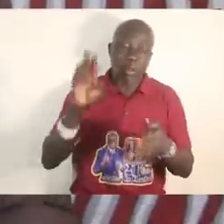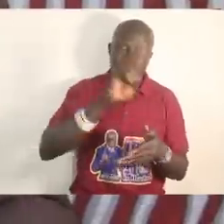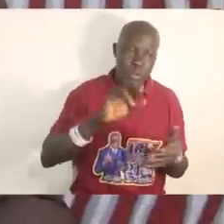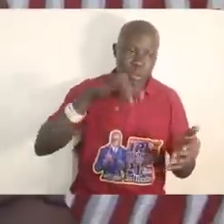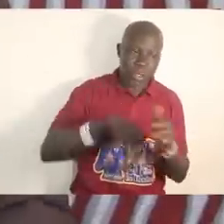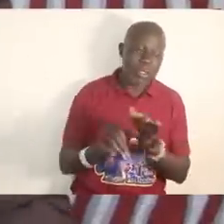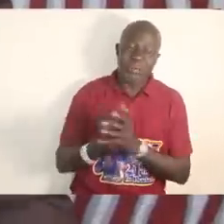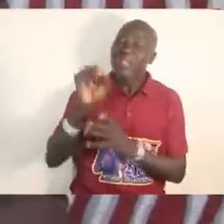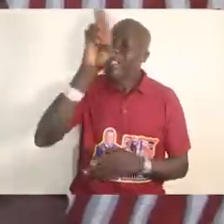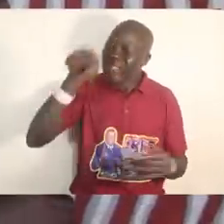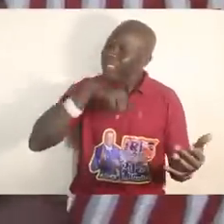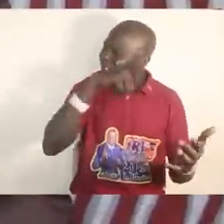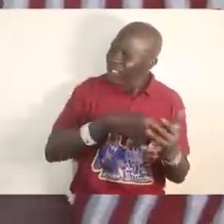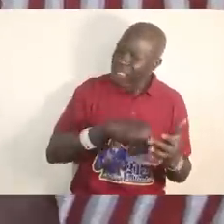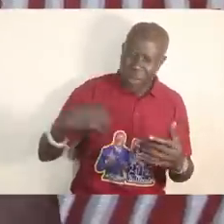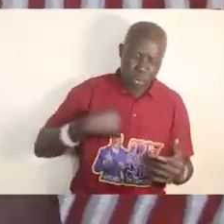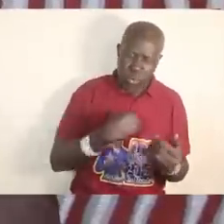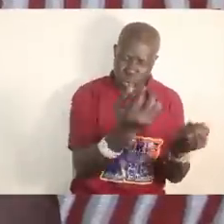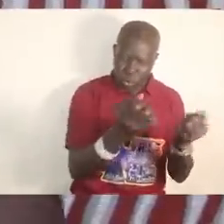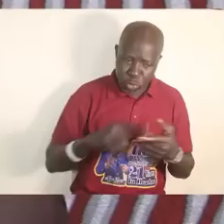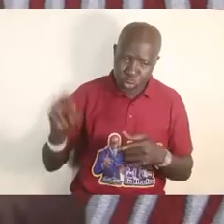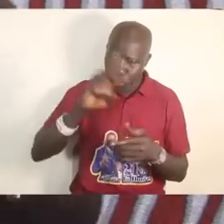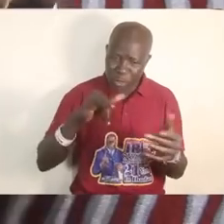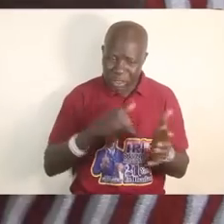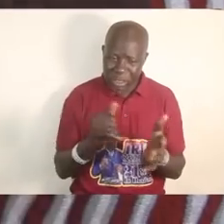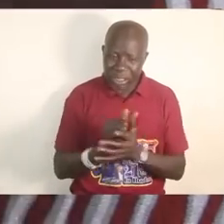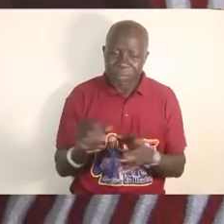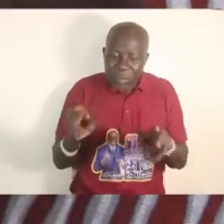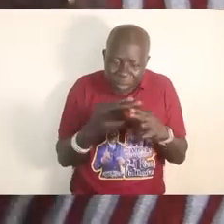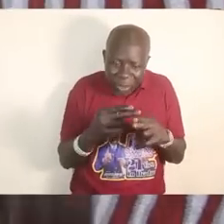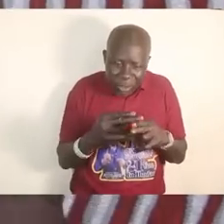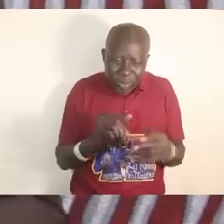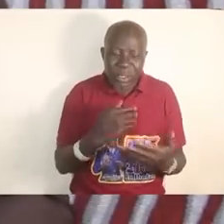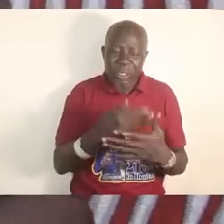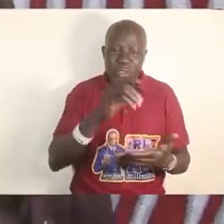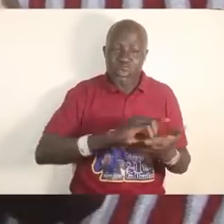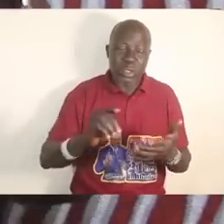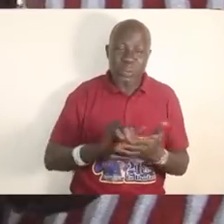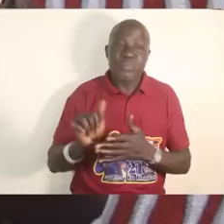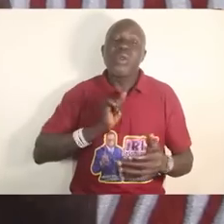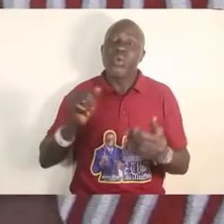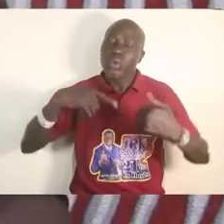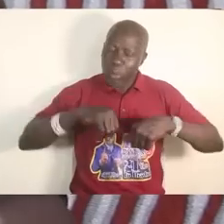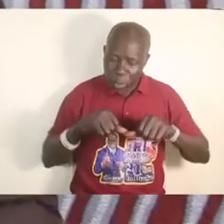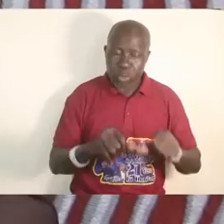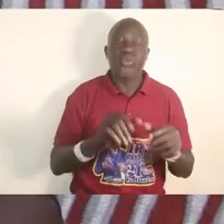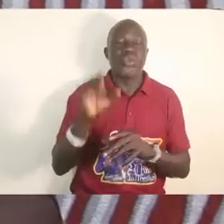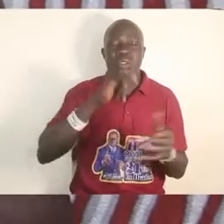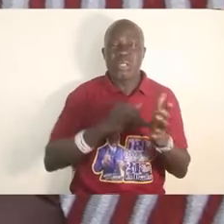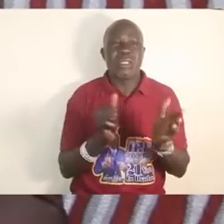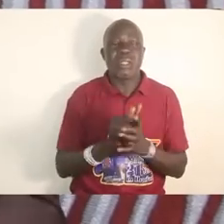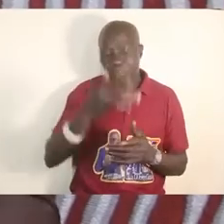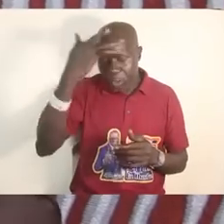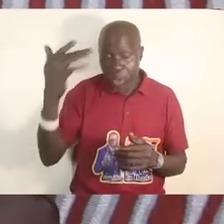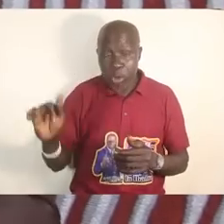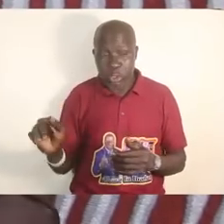we are using. Èlé náà máa lò láìpẹ́ yìí. This is one we'll be using very soon. Tọ́ba ti di jọ Monday tó ń bọ̀ lọ. Next week Monday. Làá bẹ̀rẹ̀ sí ní lò. Start using it.